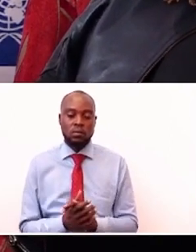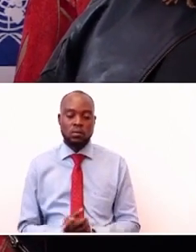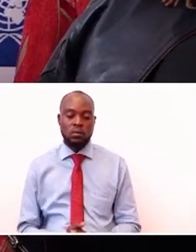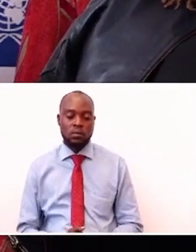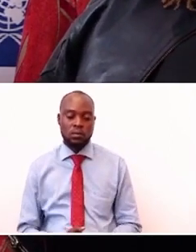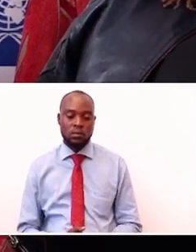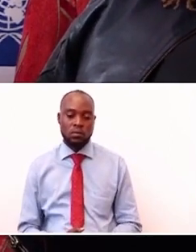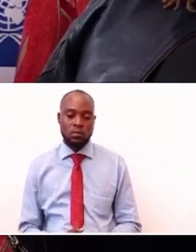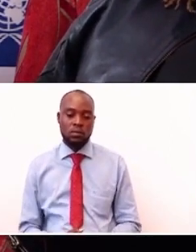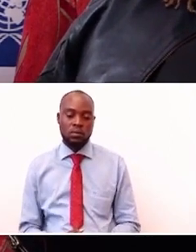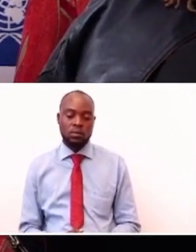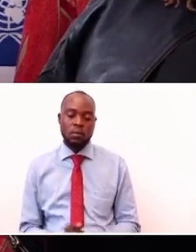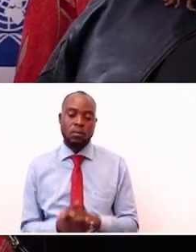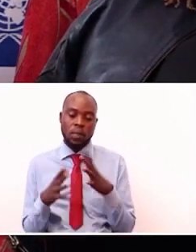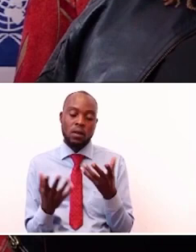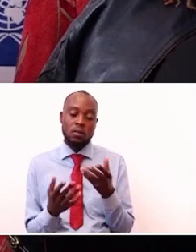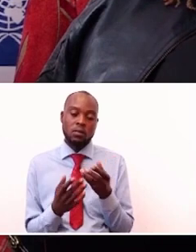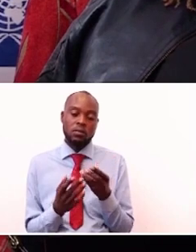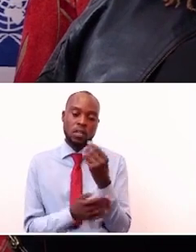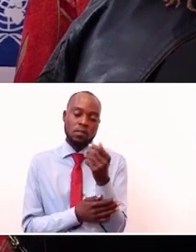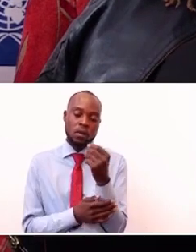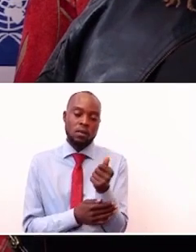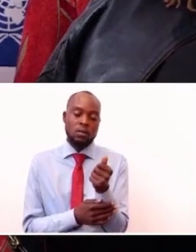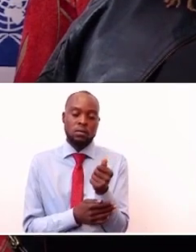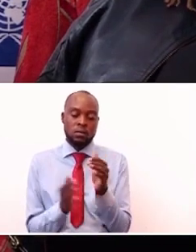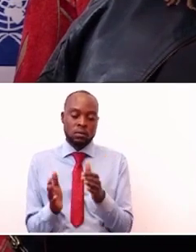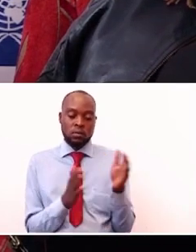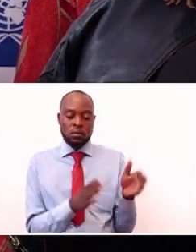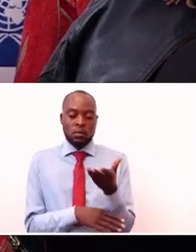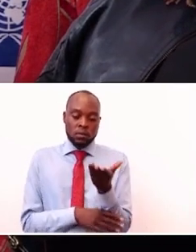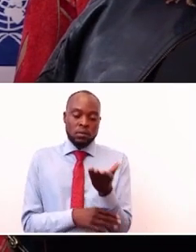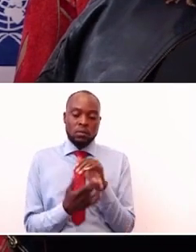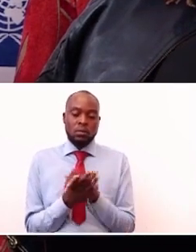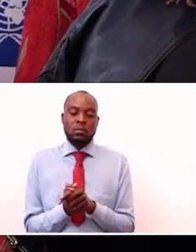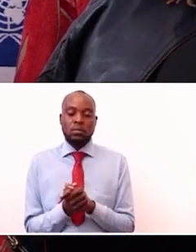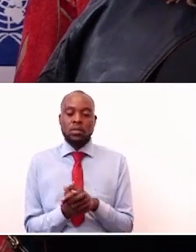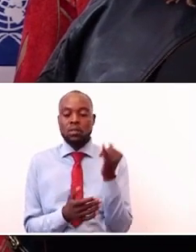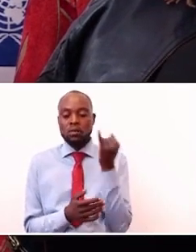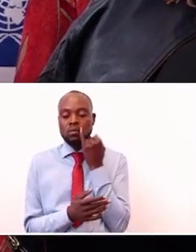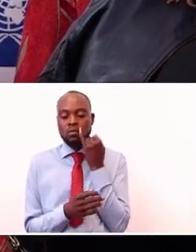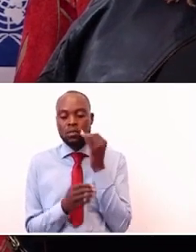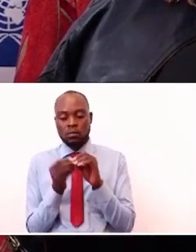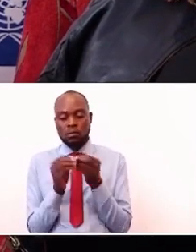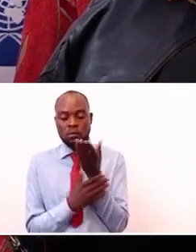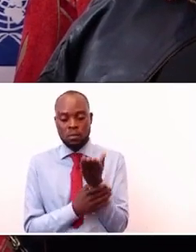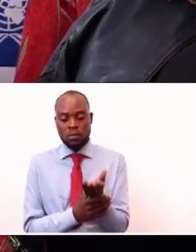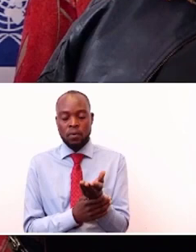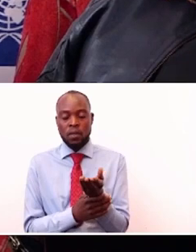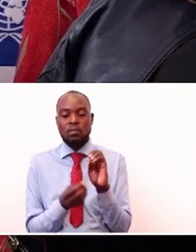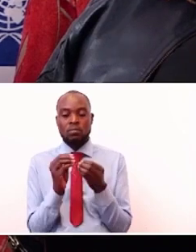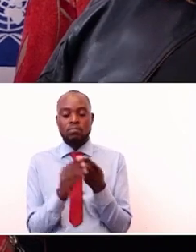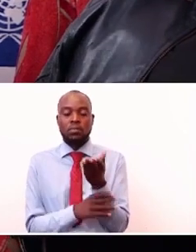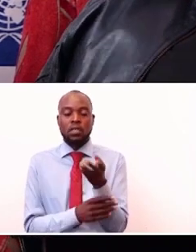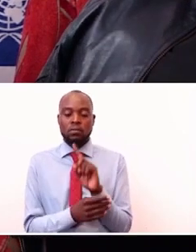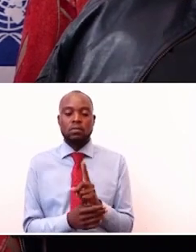As effective as your financial sector is, if you are not manufacturing, you are not trading.